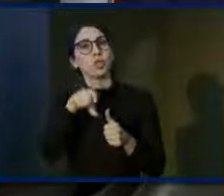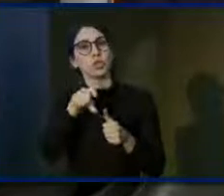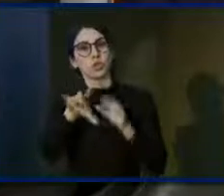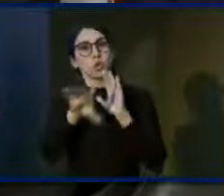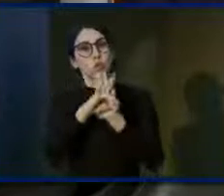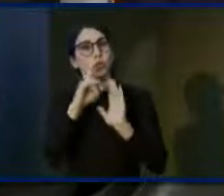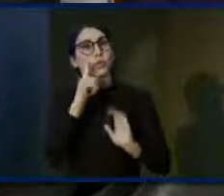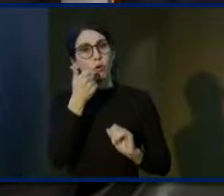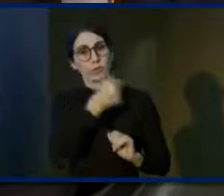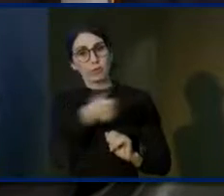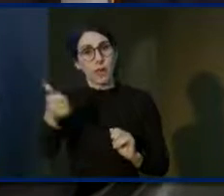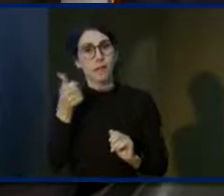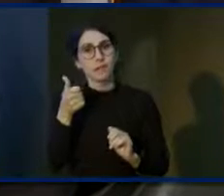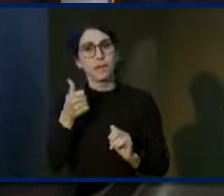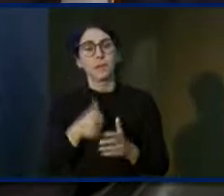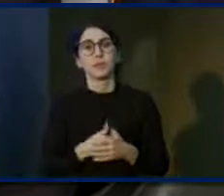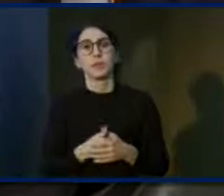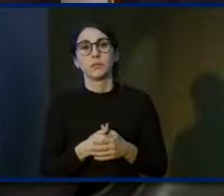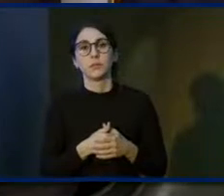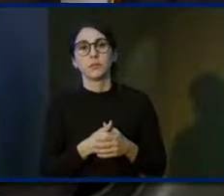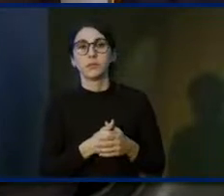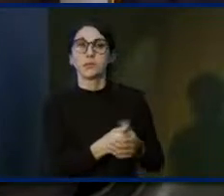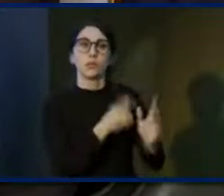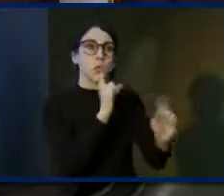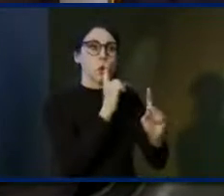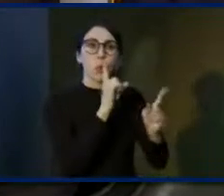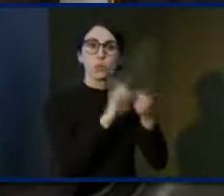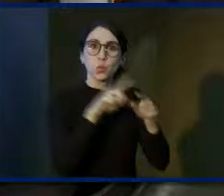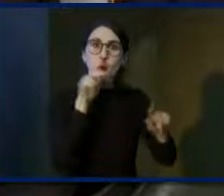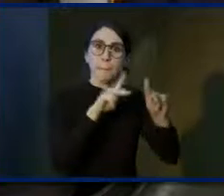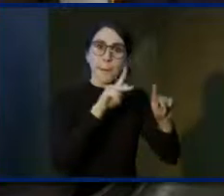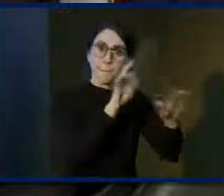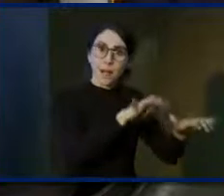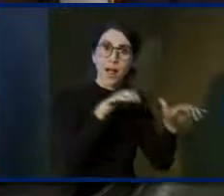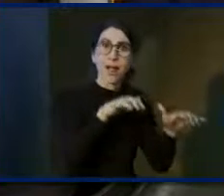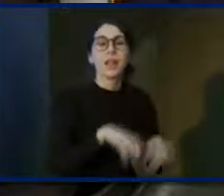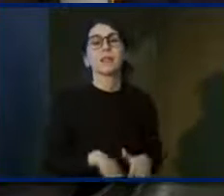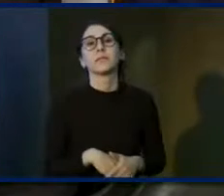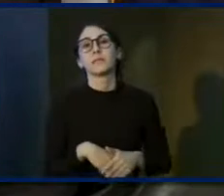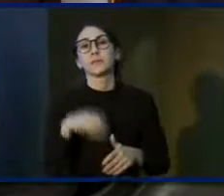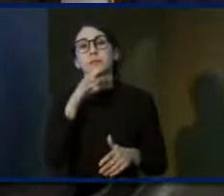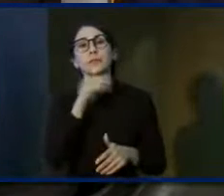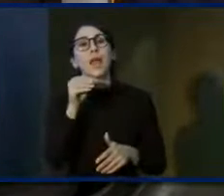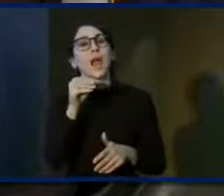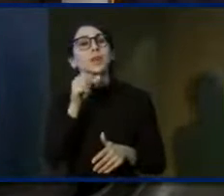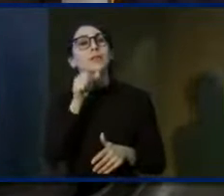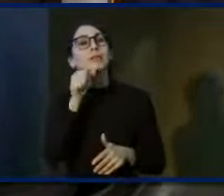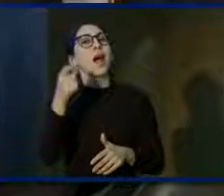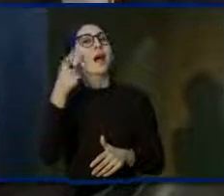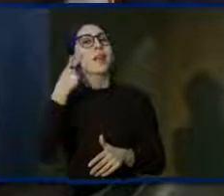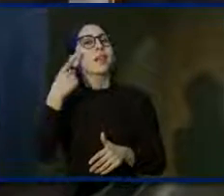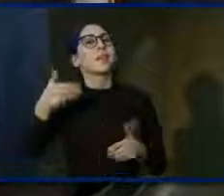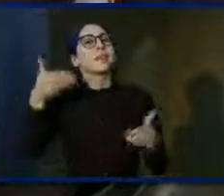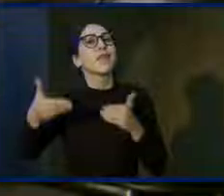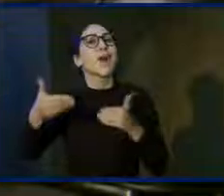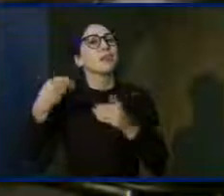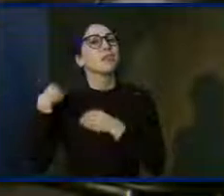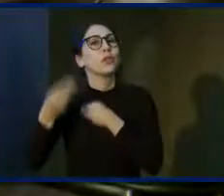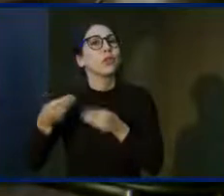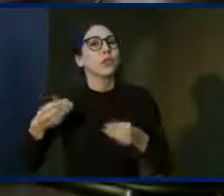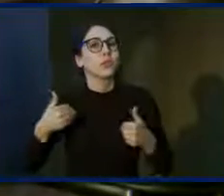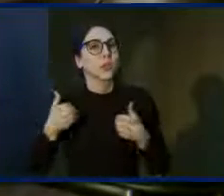go get the masses and don't count out the next generation, I think was also very clear. Think